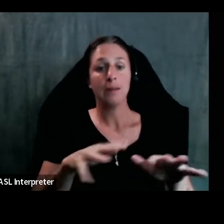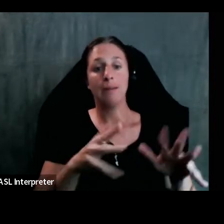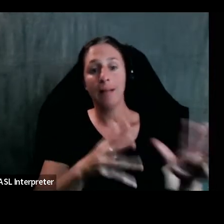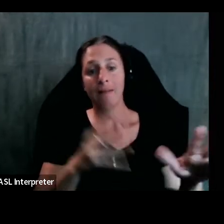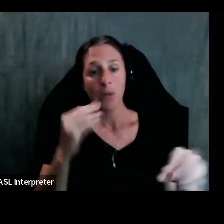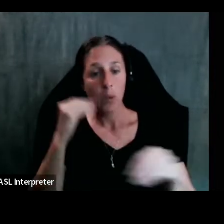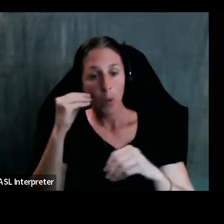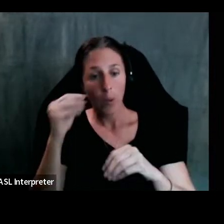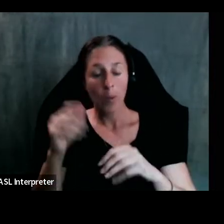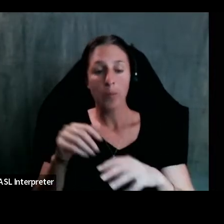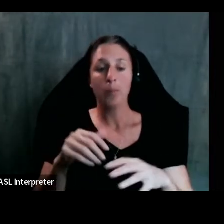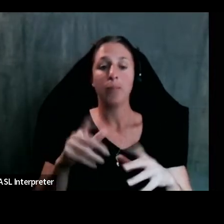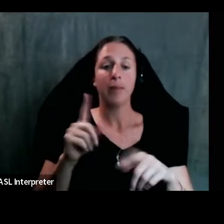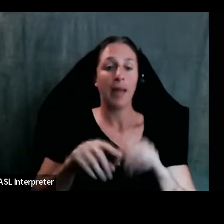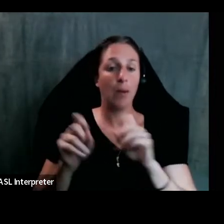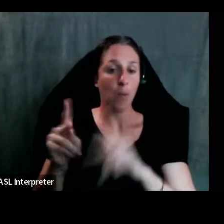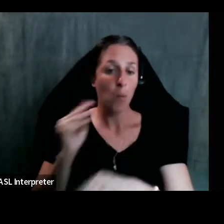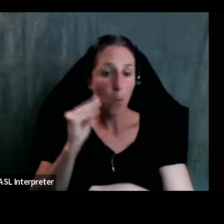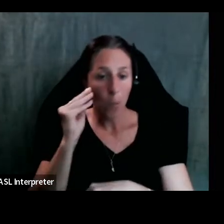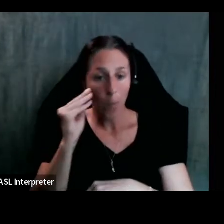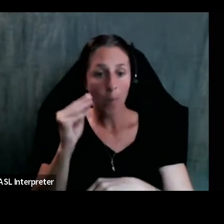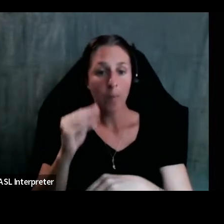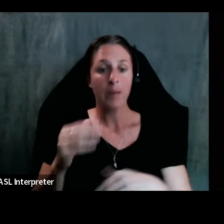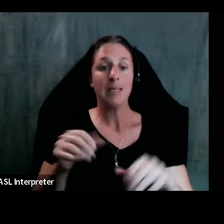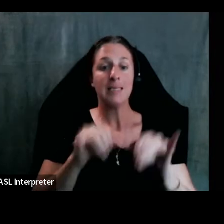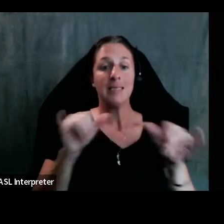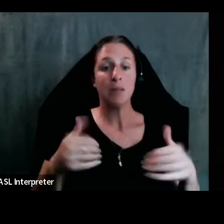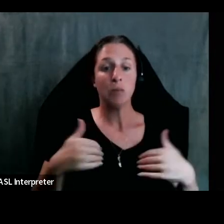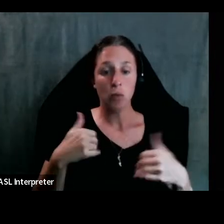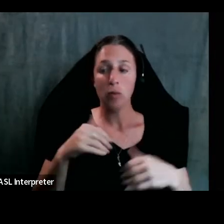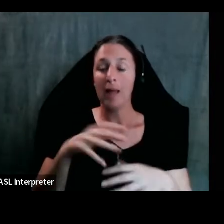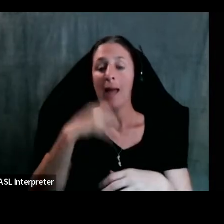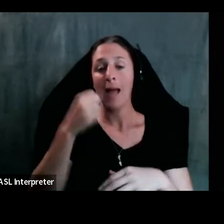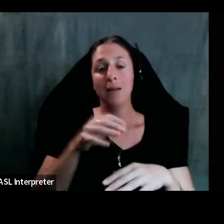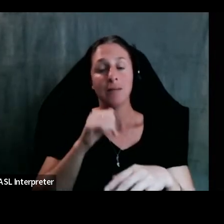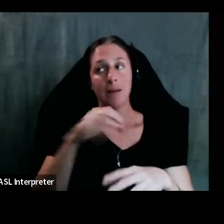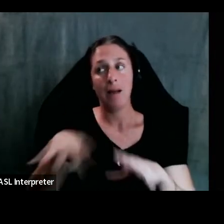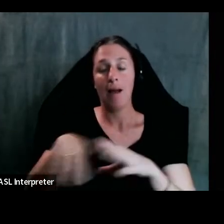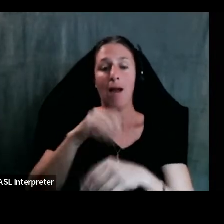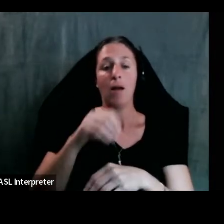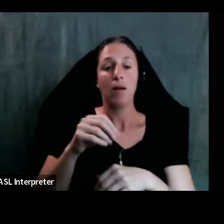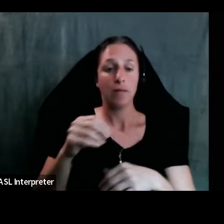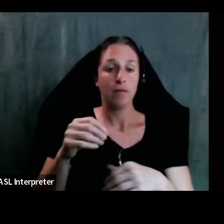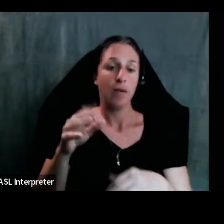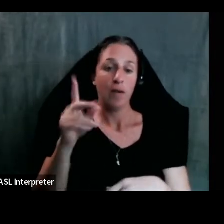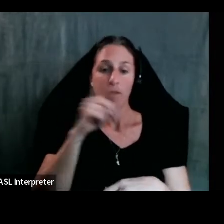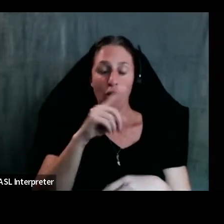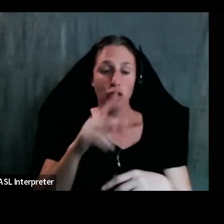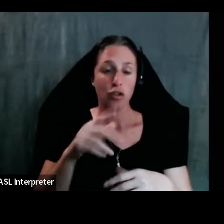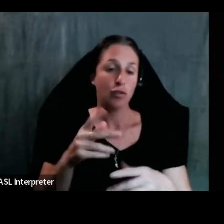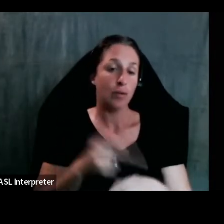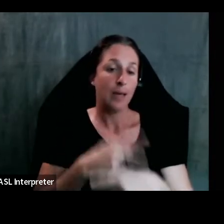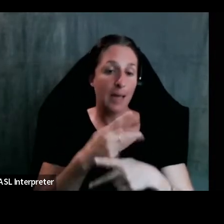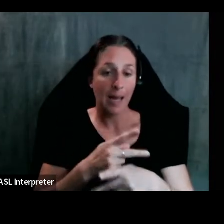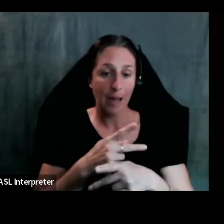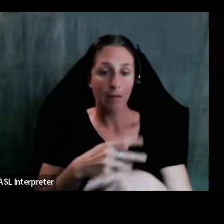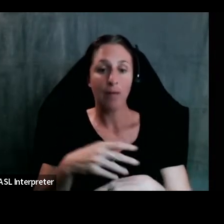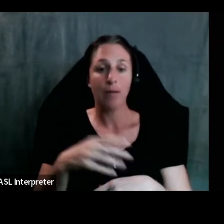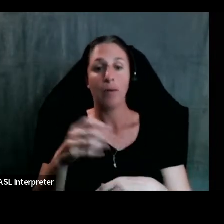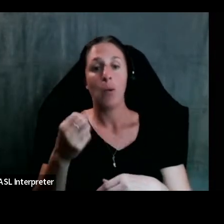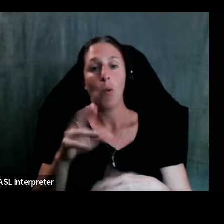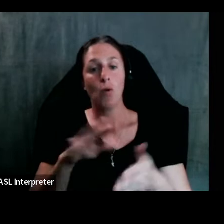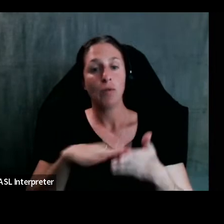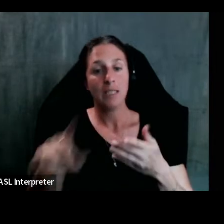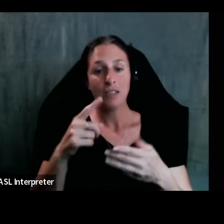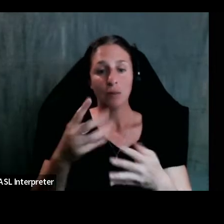and systems youth who have either aged out of foster care or have been released from juvenile justice or other public systems with